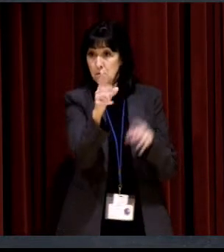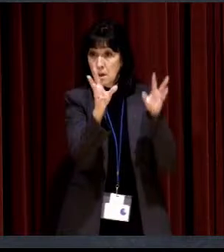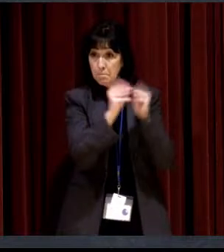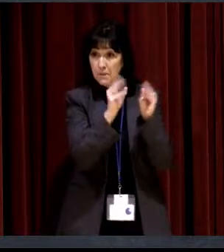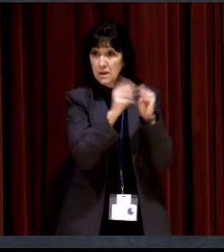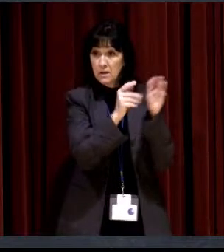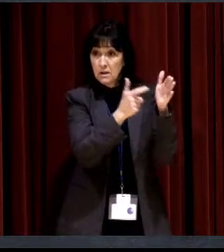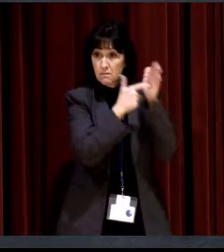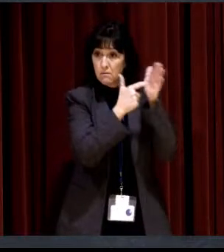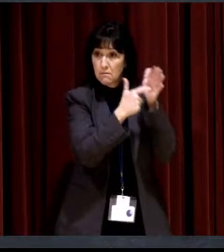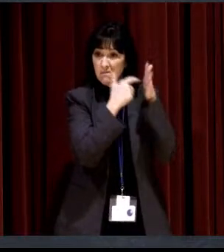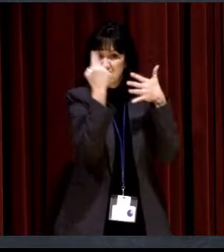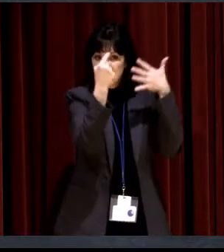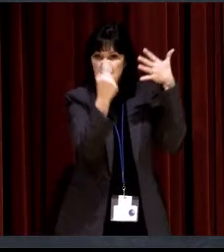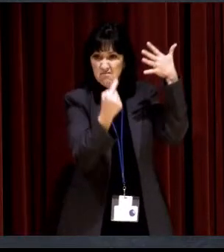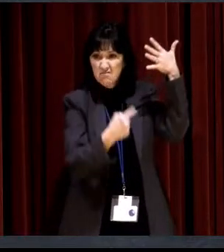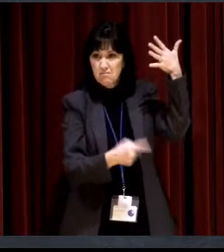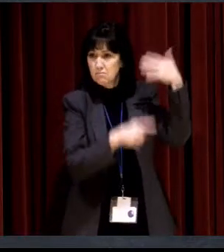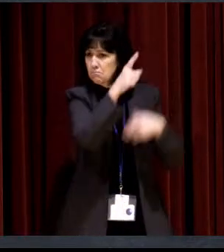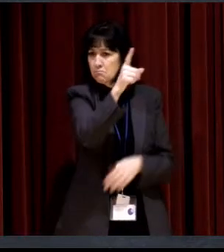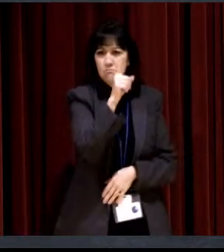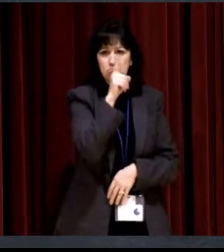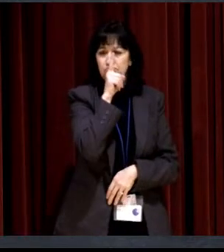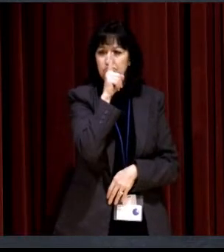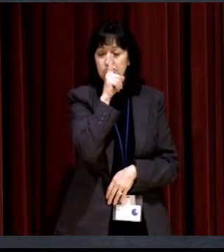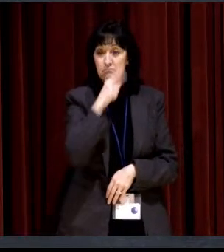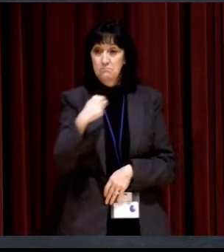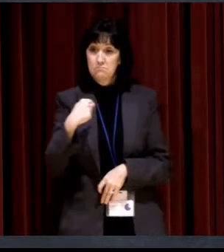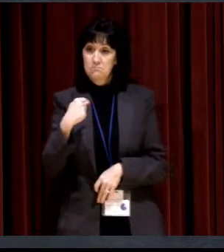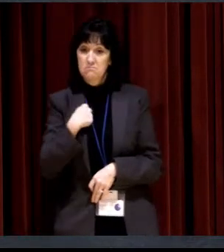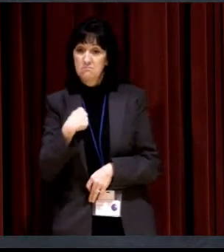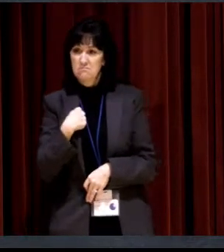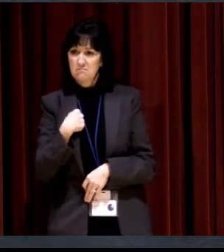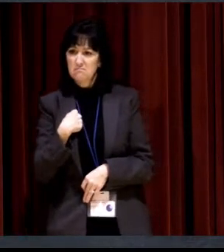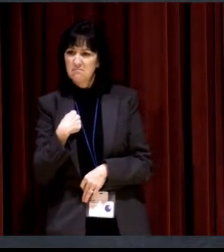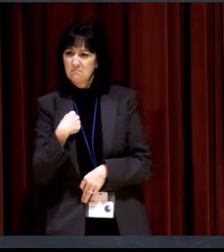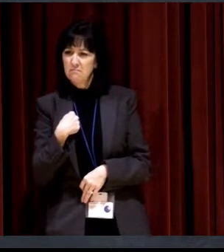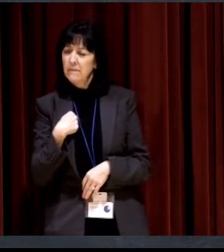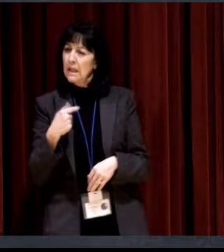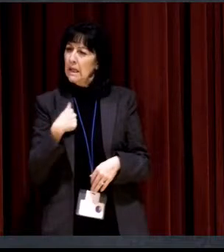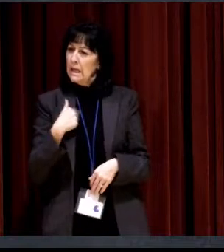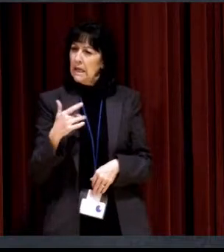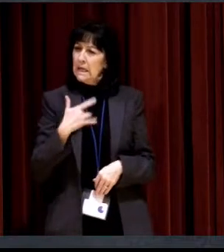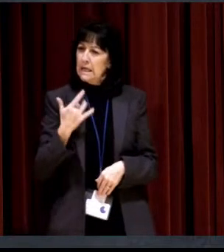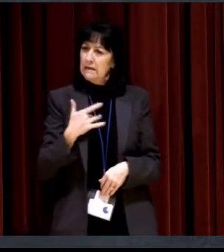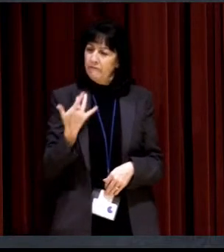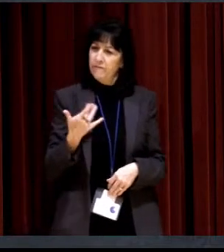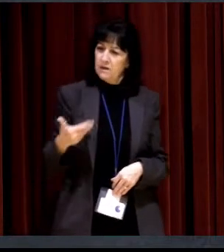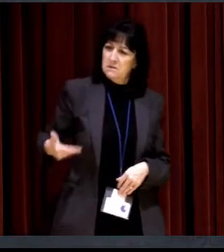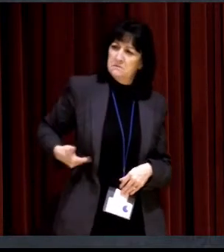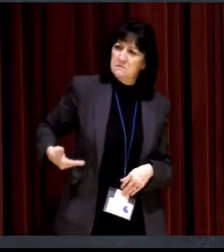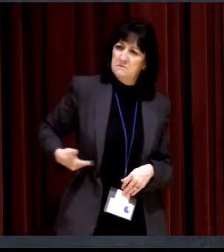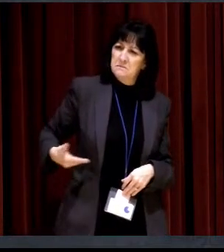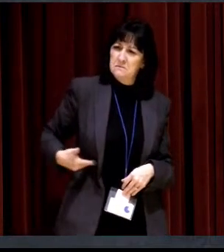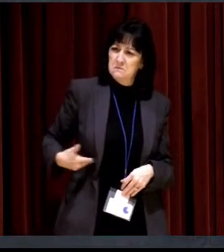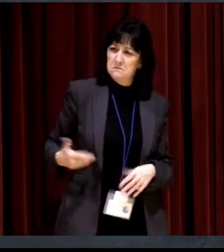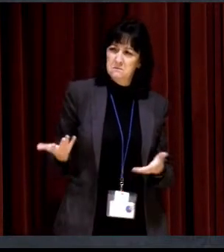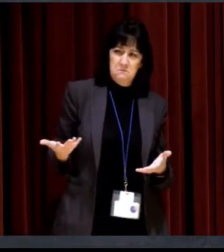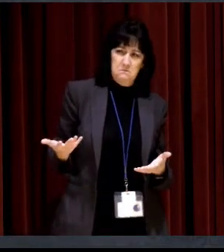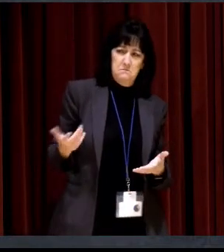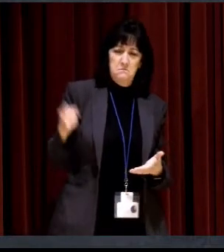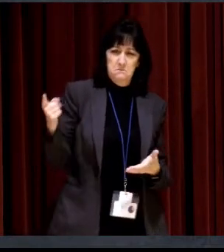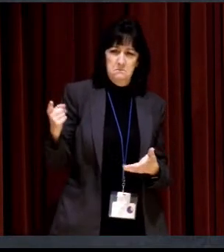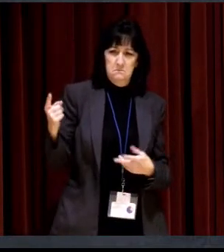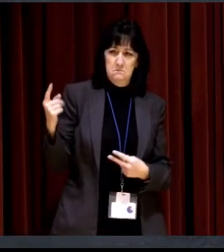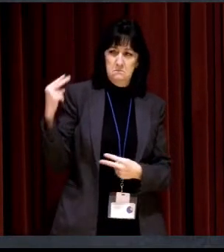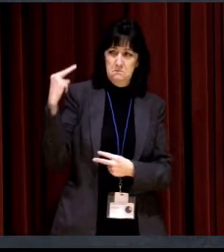schools have. And personally, I feel like it's almost like saying I'm not doing my job. Like if you have to come to my classroom